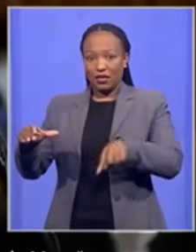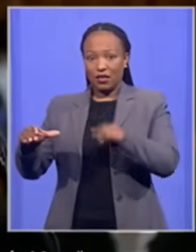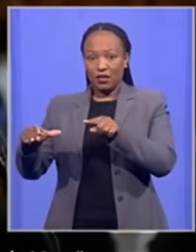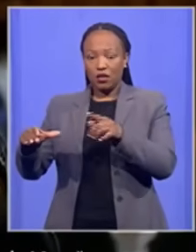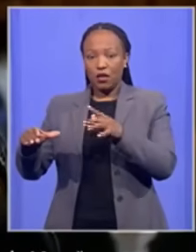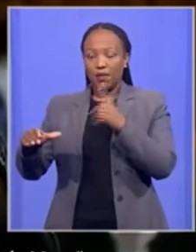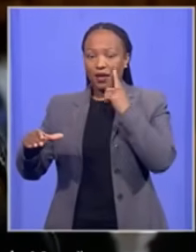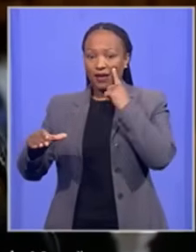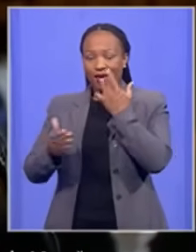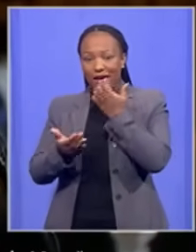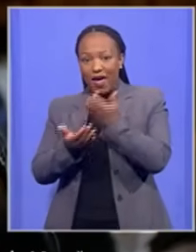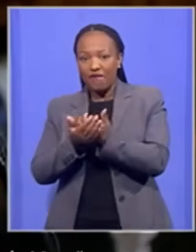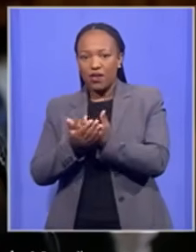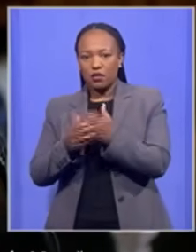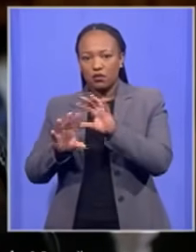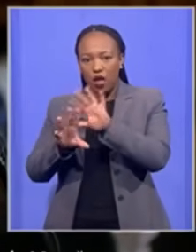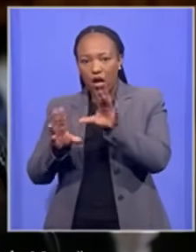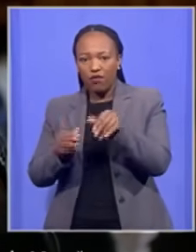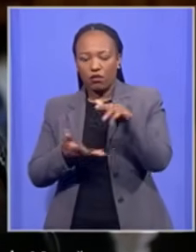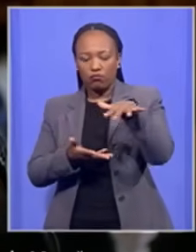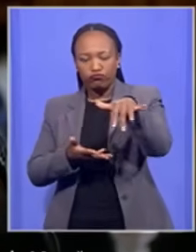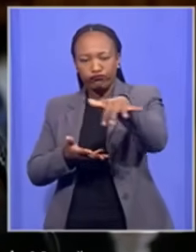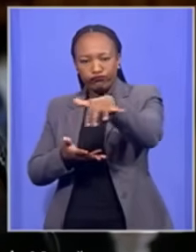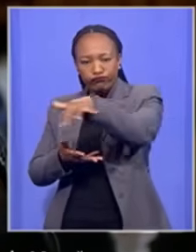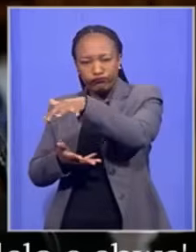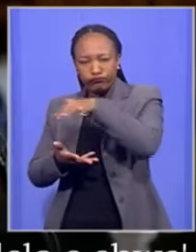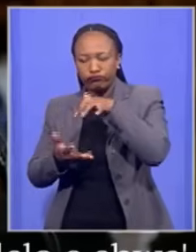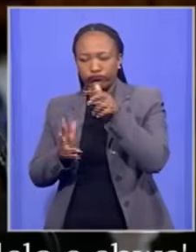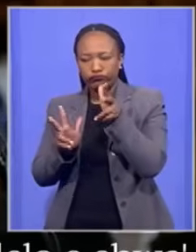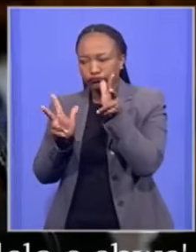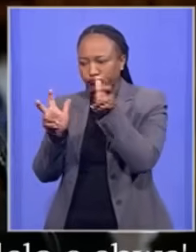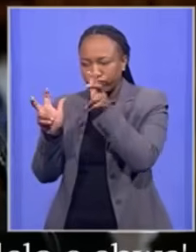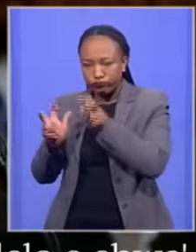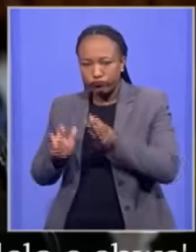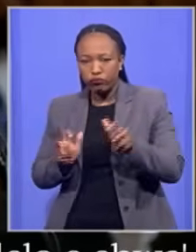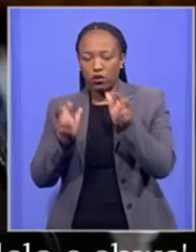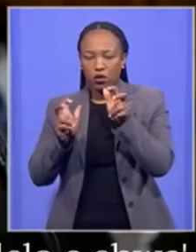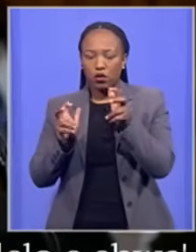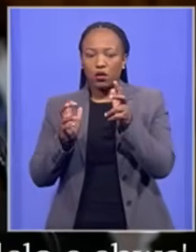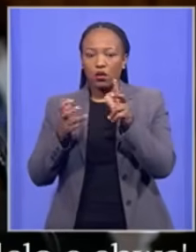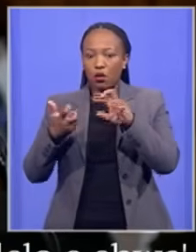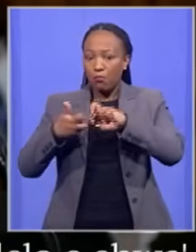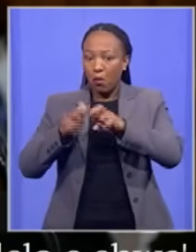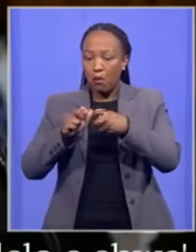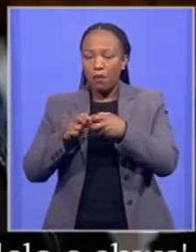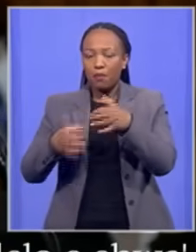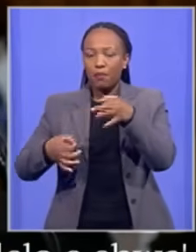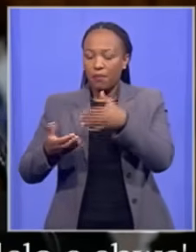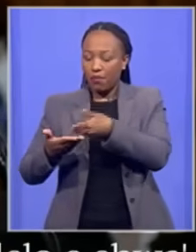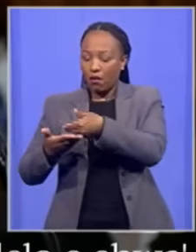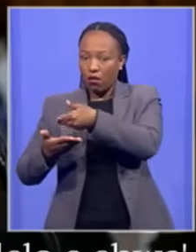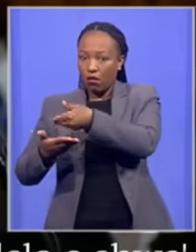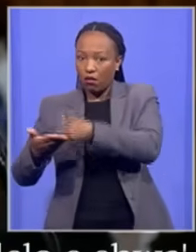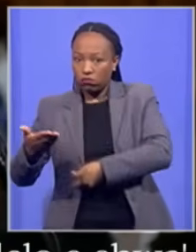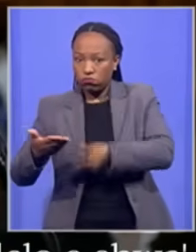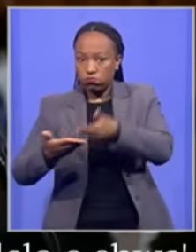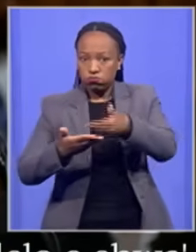take evidence, make its findings, and all the problems that are highlighted in the papers, which is, well,